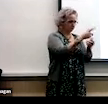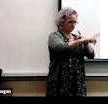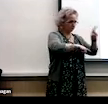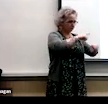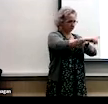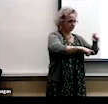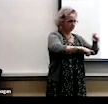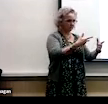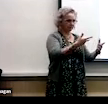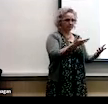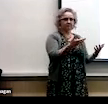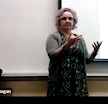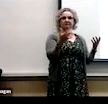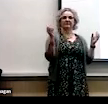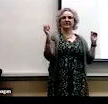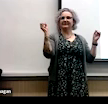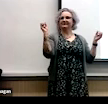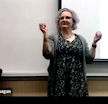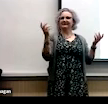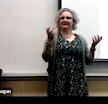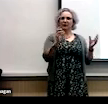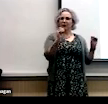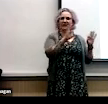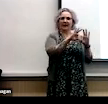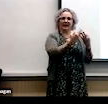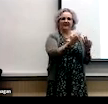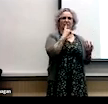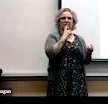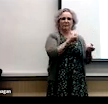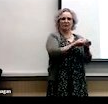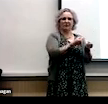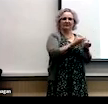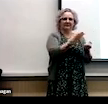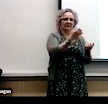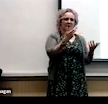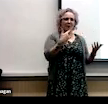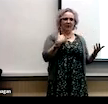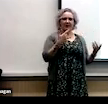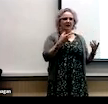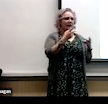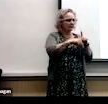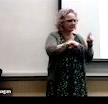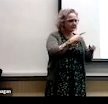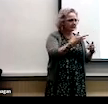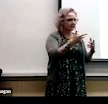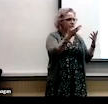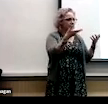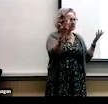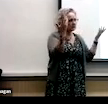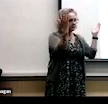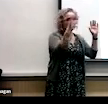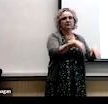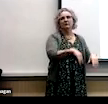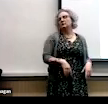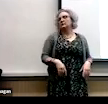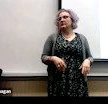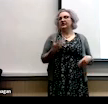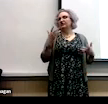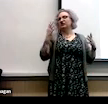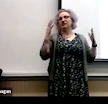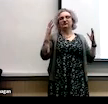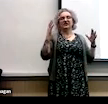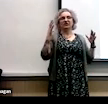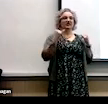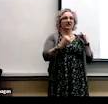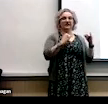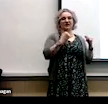patient directly, which is of course inappropriate, or they might not include the caregiver because they're used to providing patient-centered, not family-centered care. And so